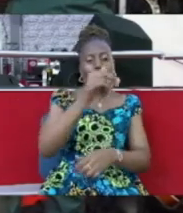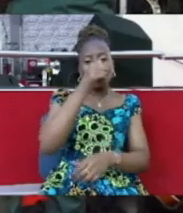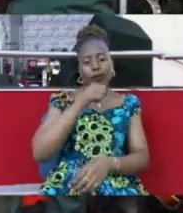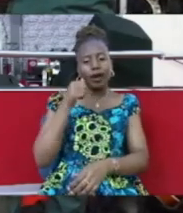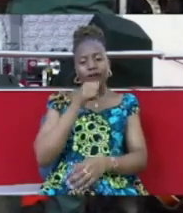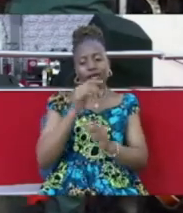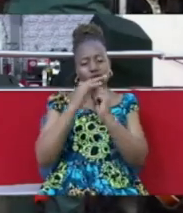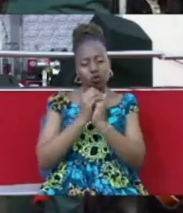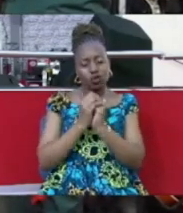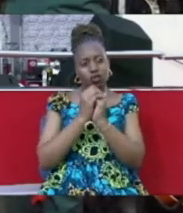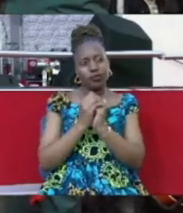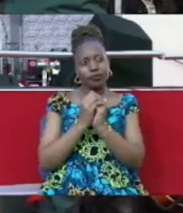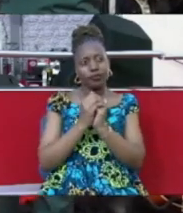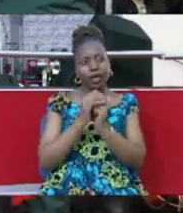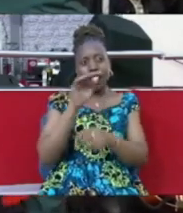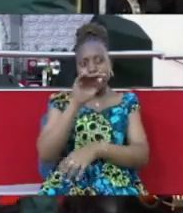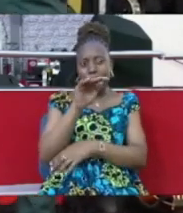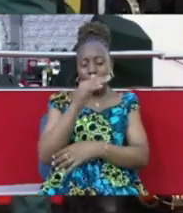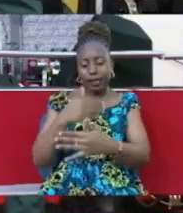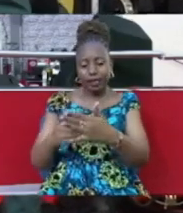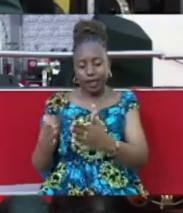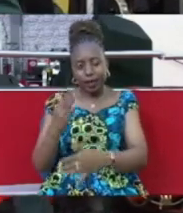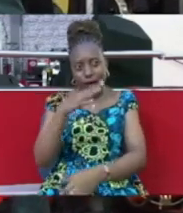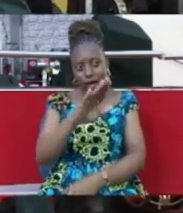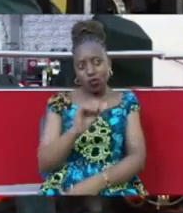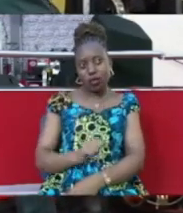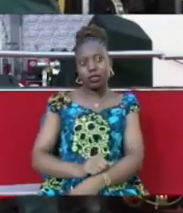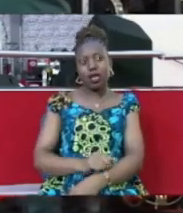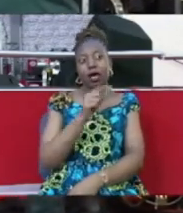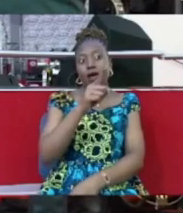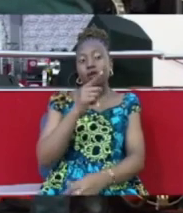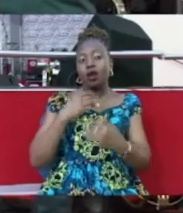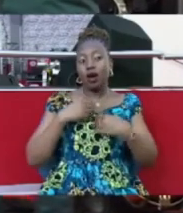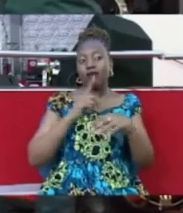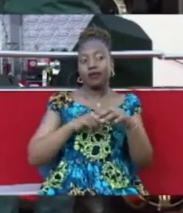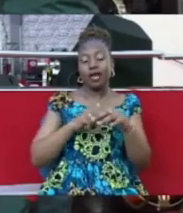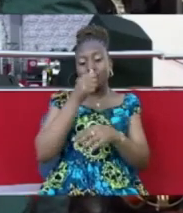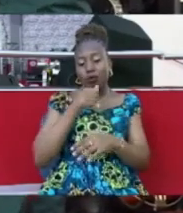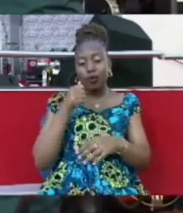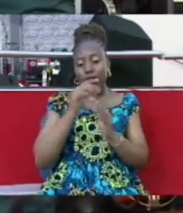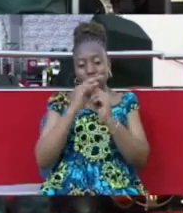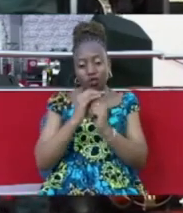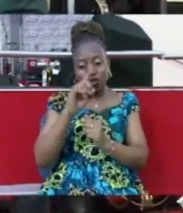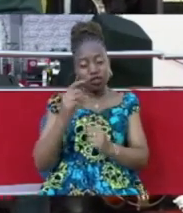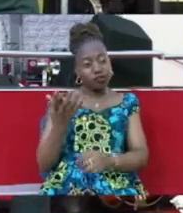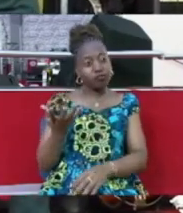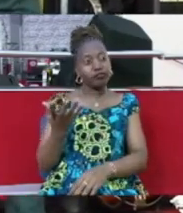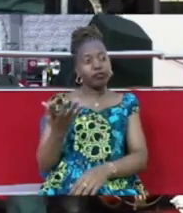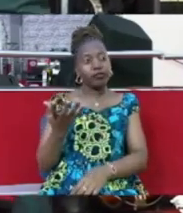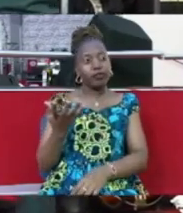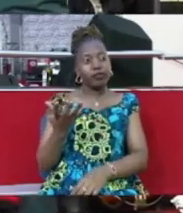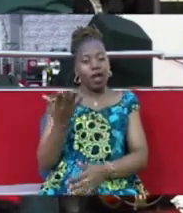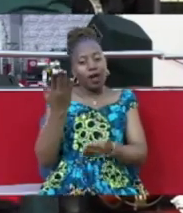Ask your neighbor, do you have a time of private worship? And maybe you're saying, I don't